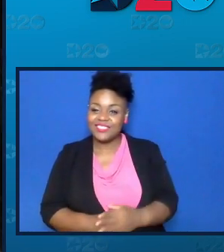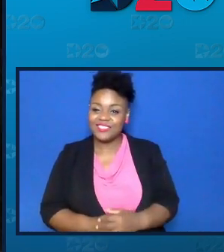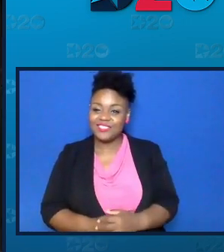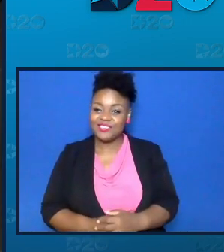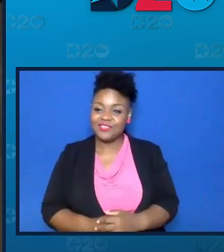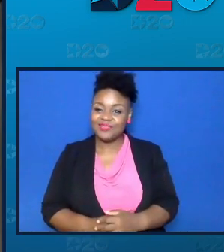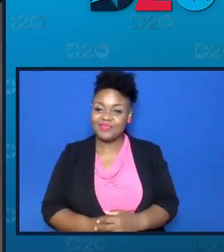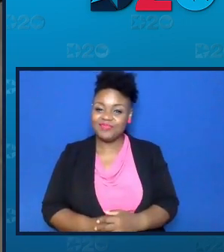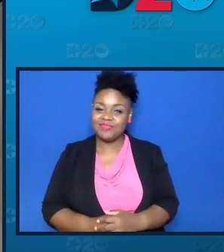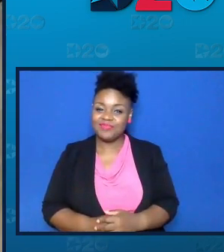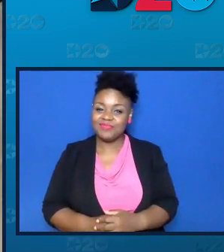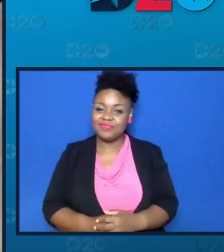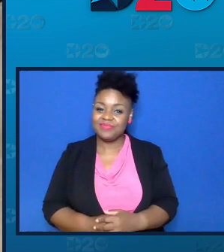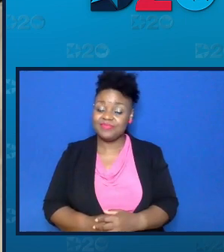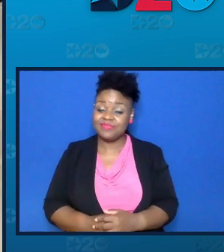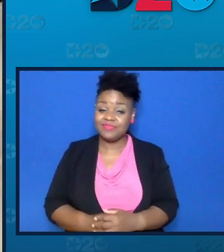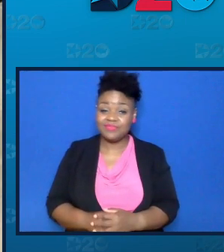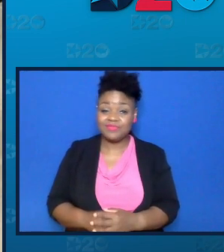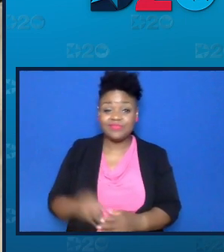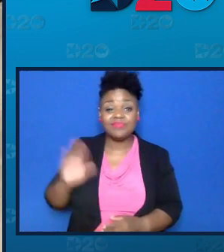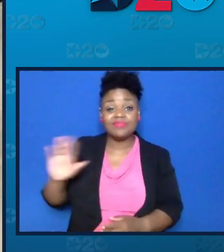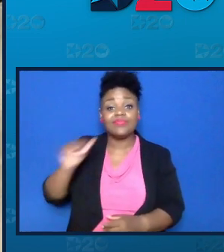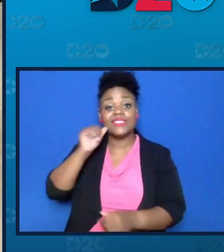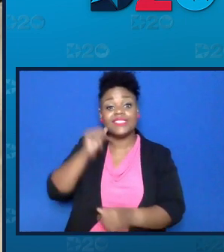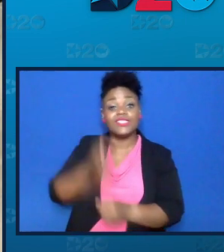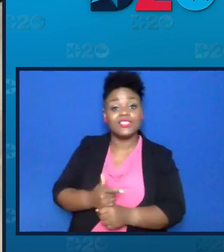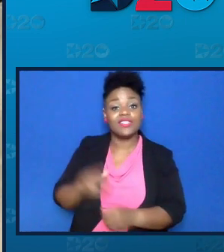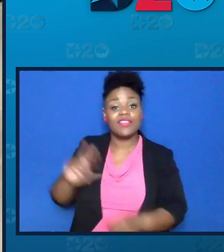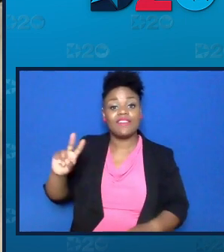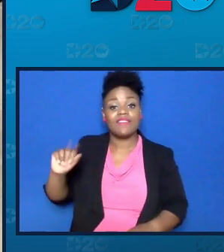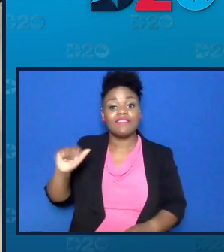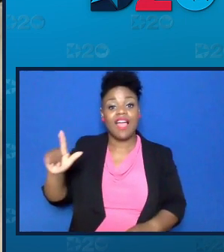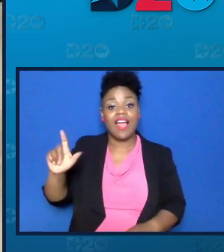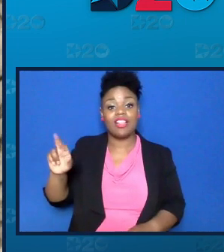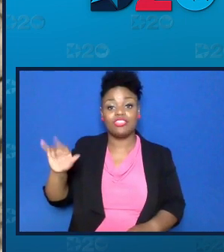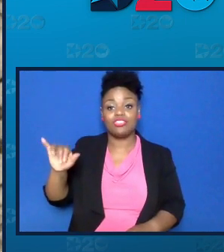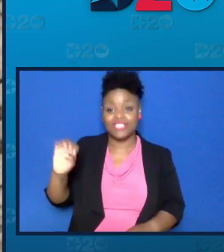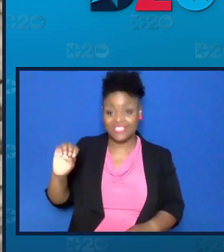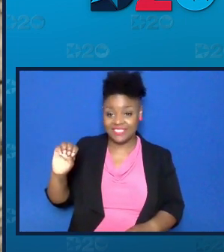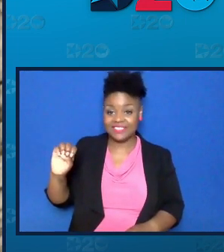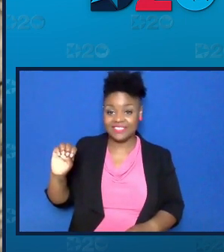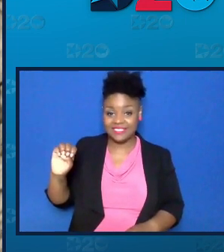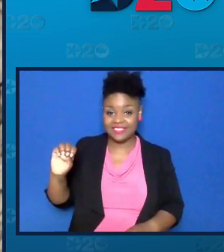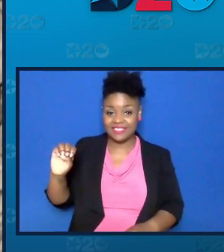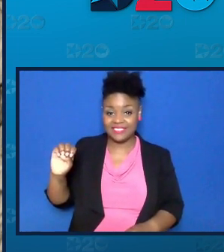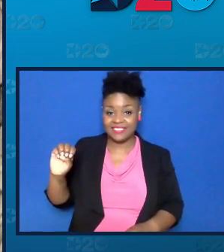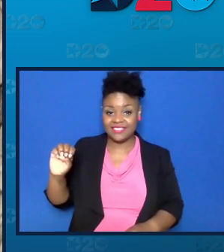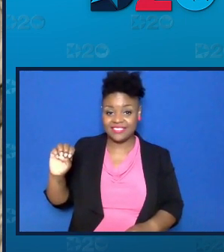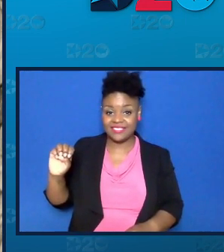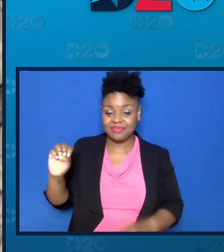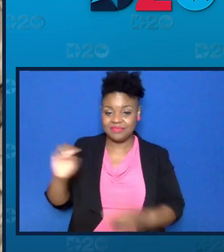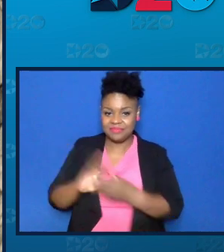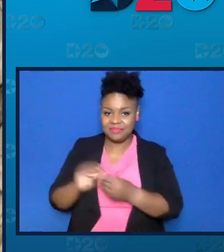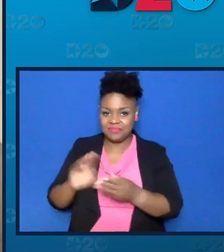And then his sister Valerie. From the moment I opened my eyes, my big brother was there.